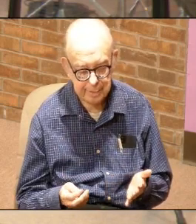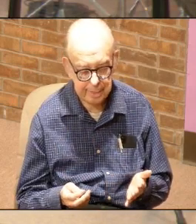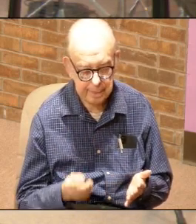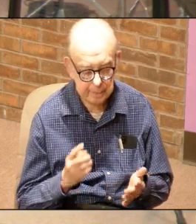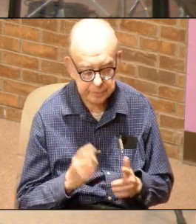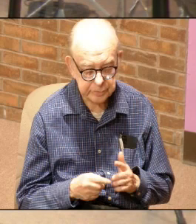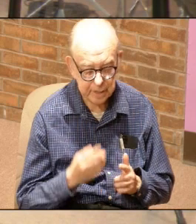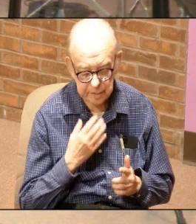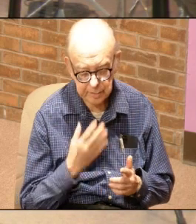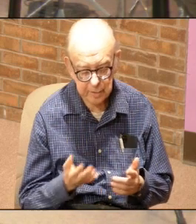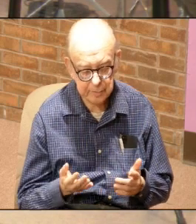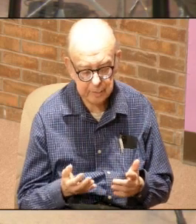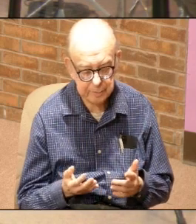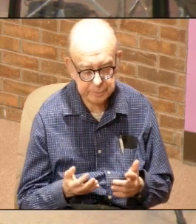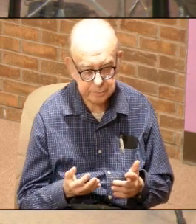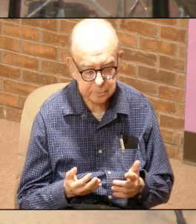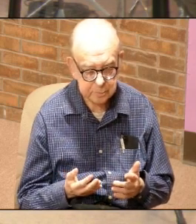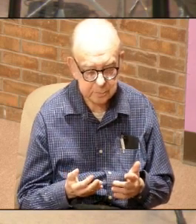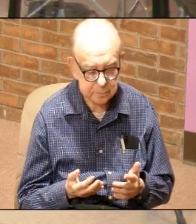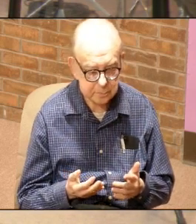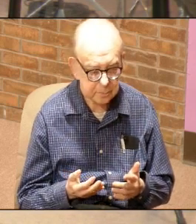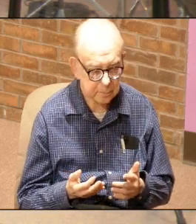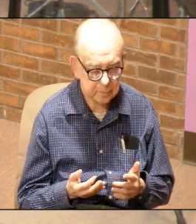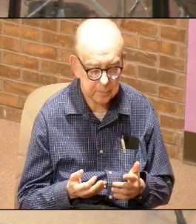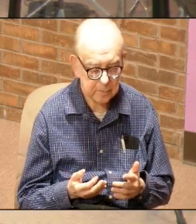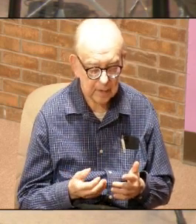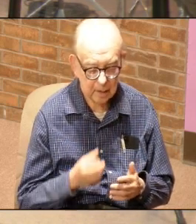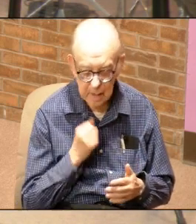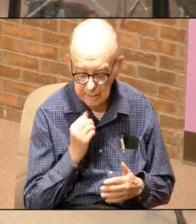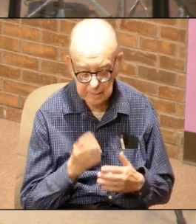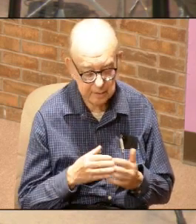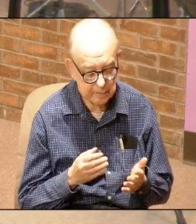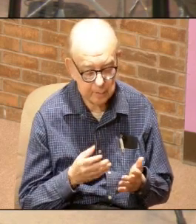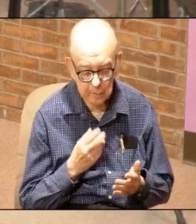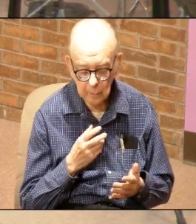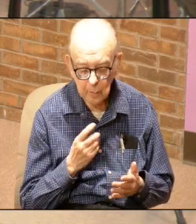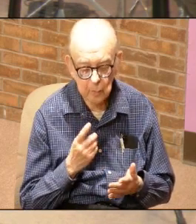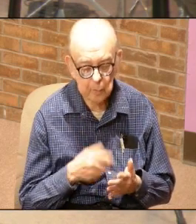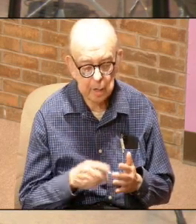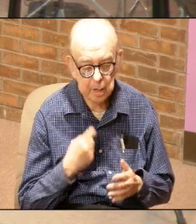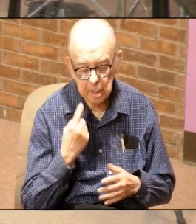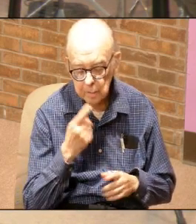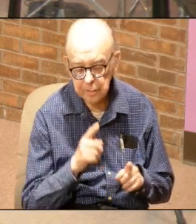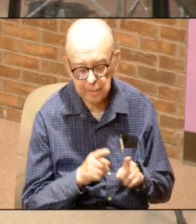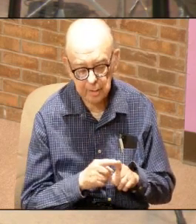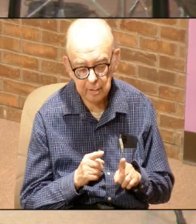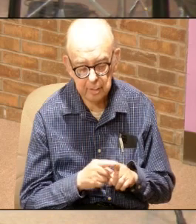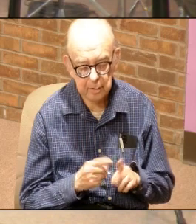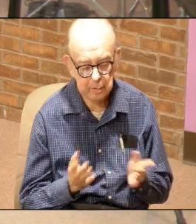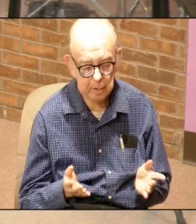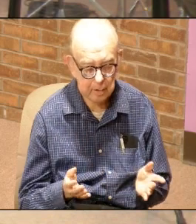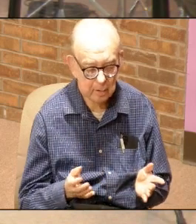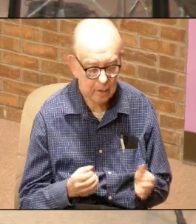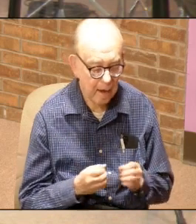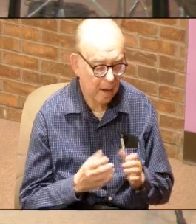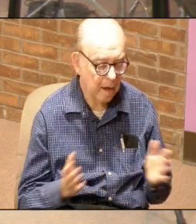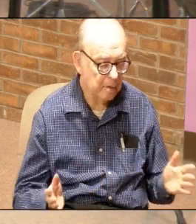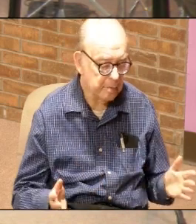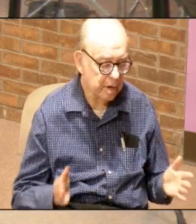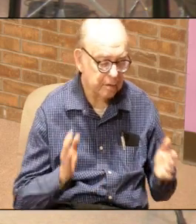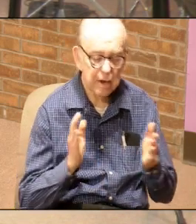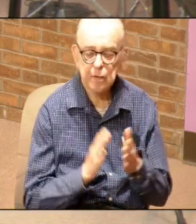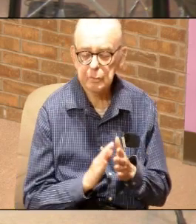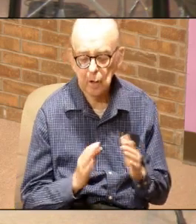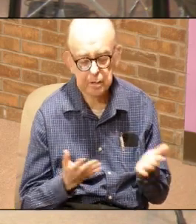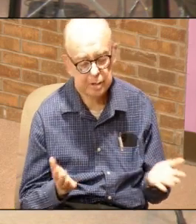Can I tell you something? It doesn't really matter what it looks like. It doesn't matter how big or how